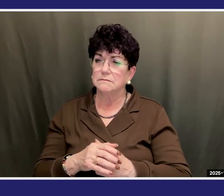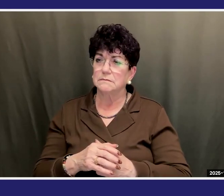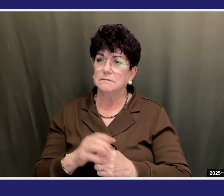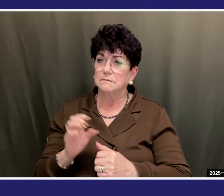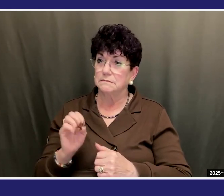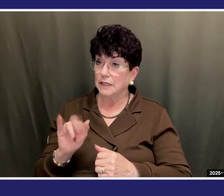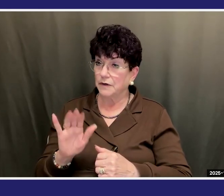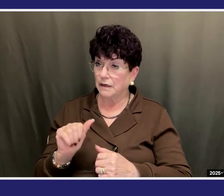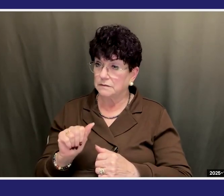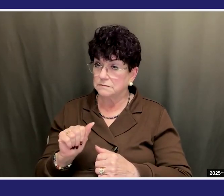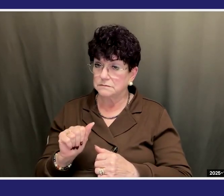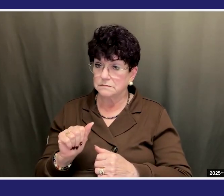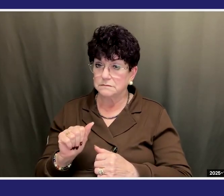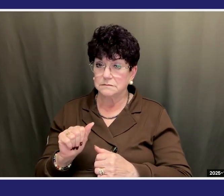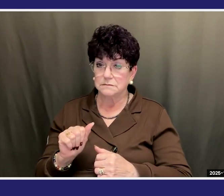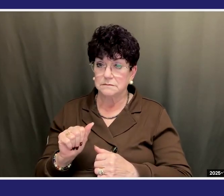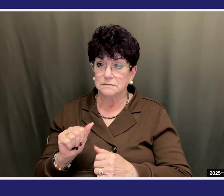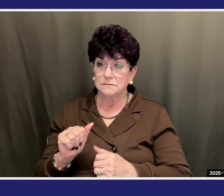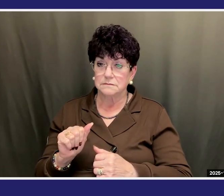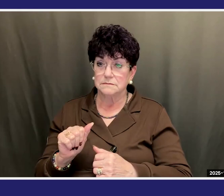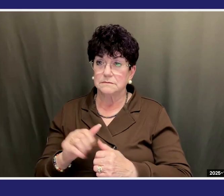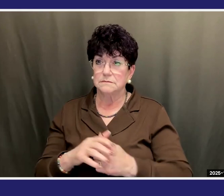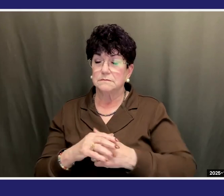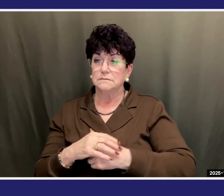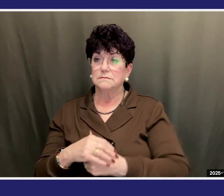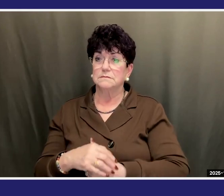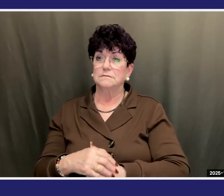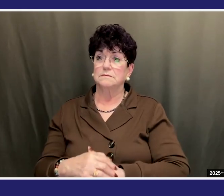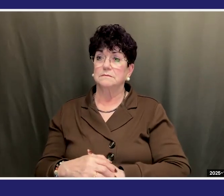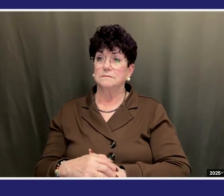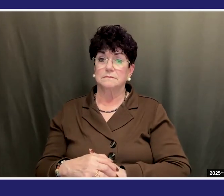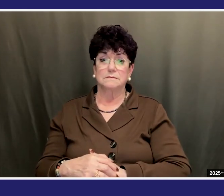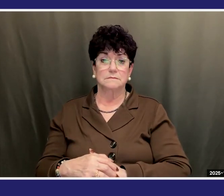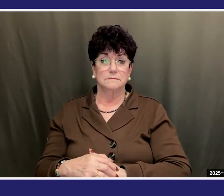Looks like Erica is next on the list.